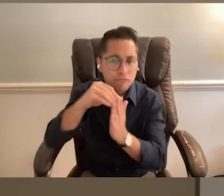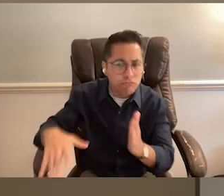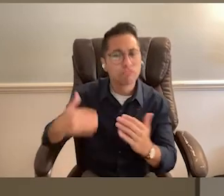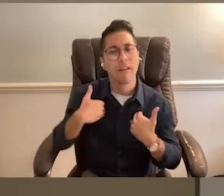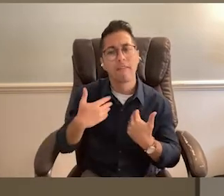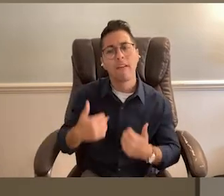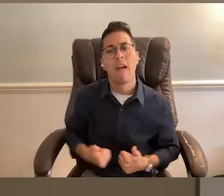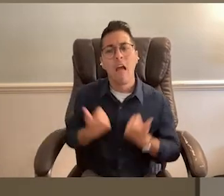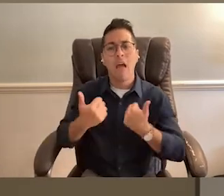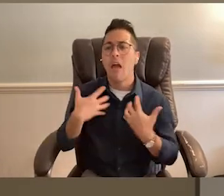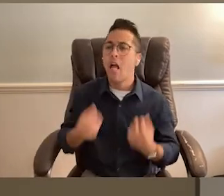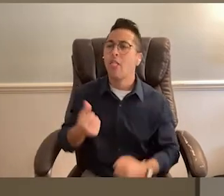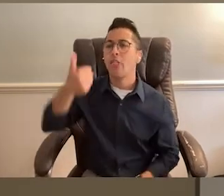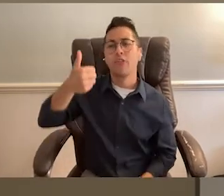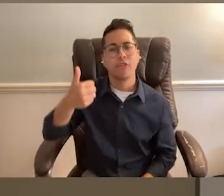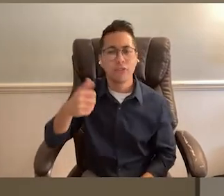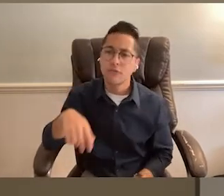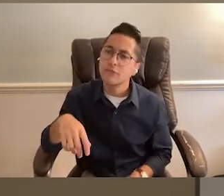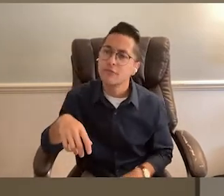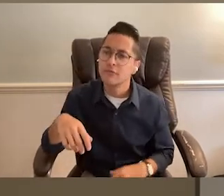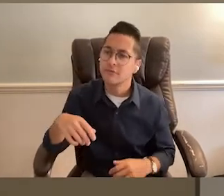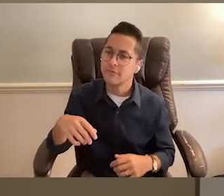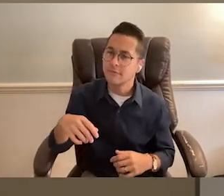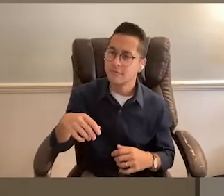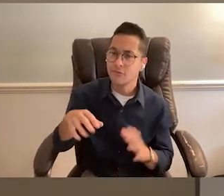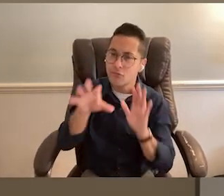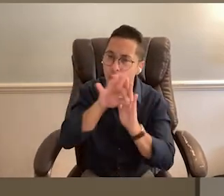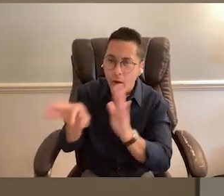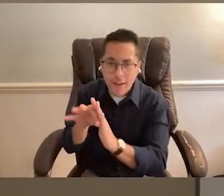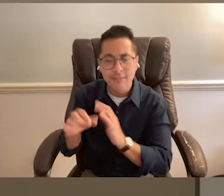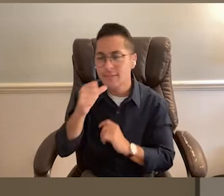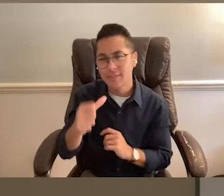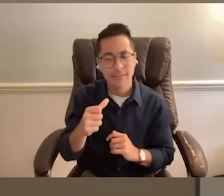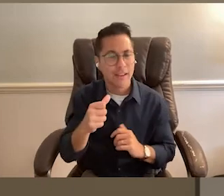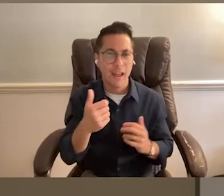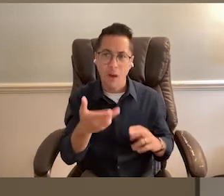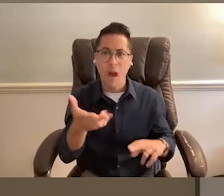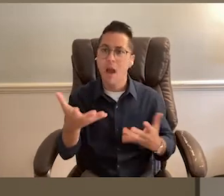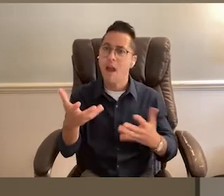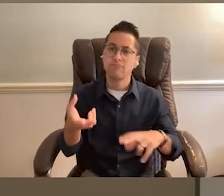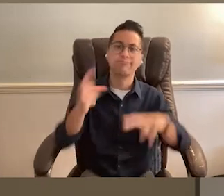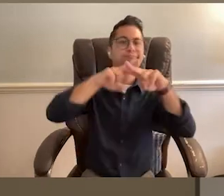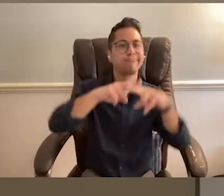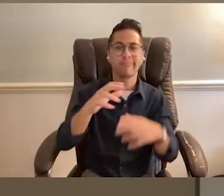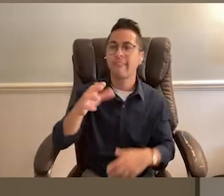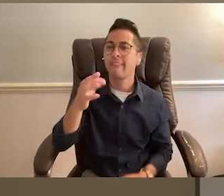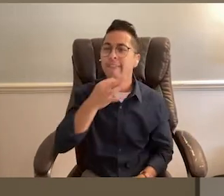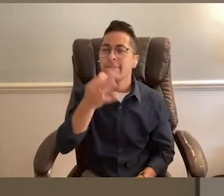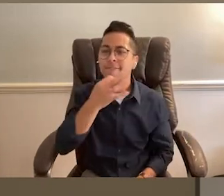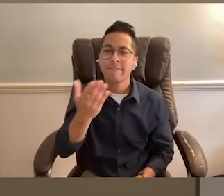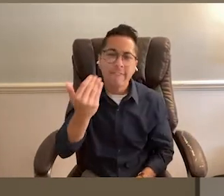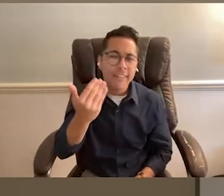It's not always 5, we aim for 5, and that's not always gym time. That could be going for a walk, that could be playing a sport. We just got Special Olympics back